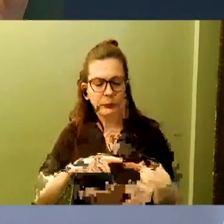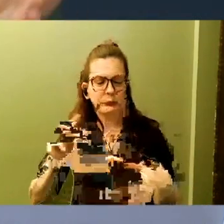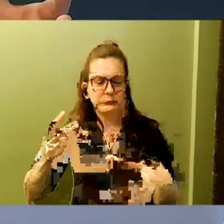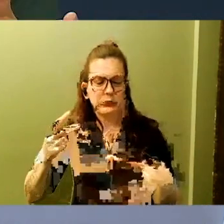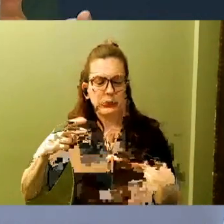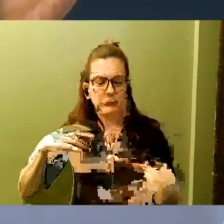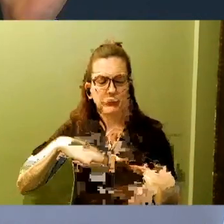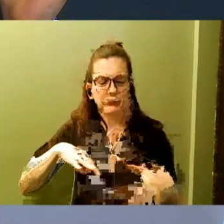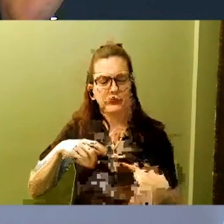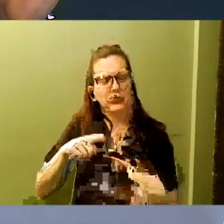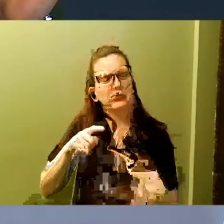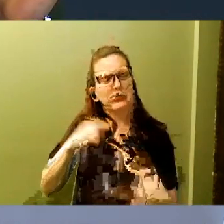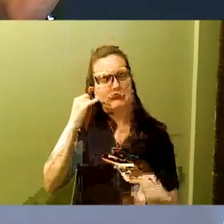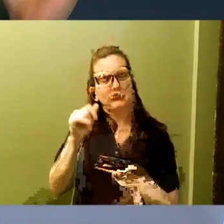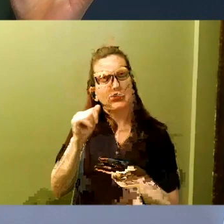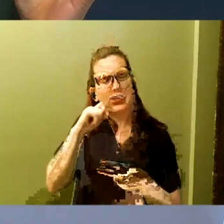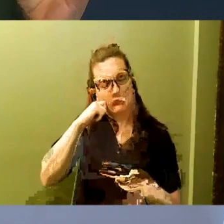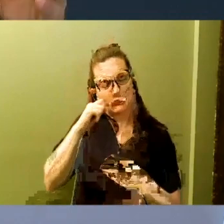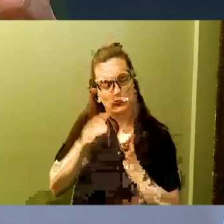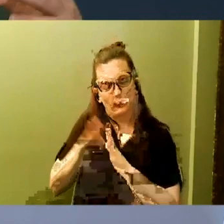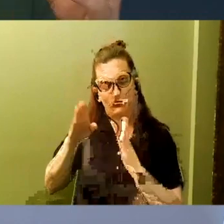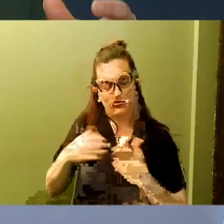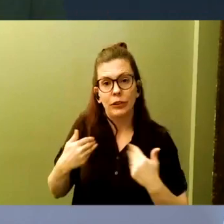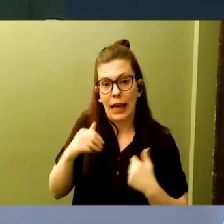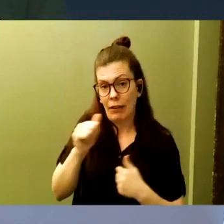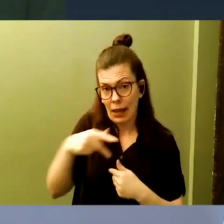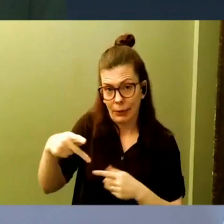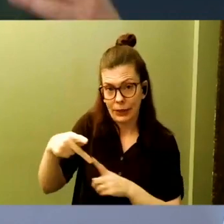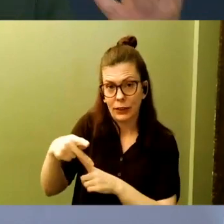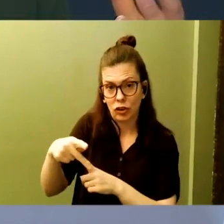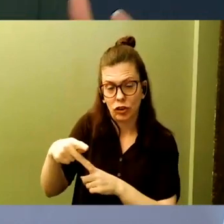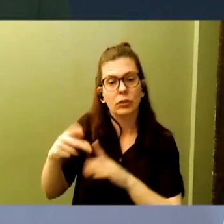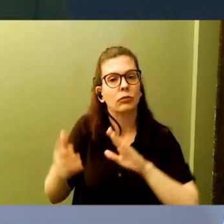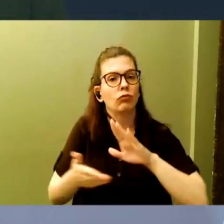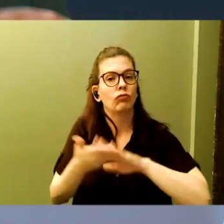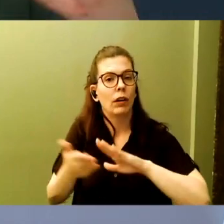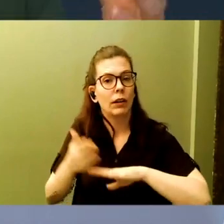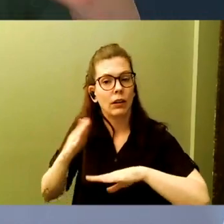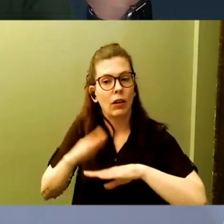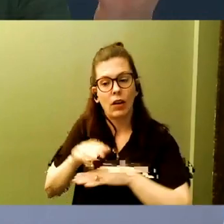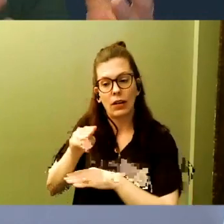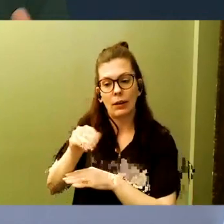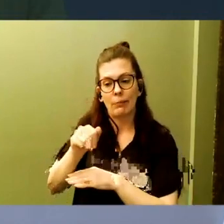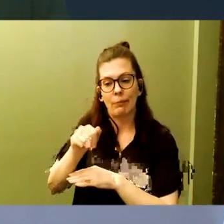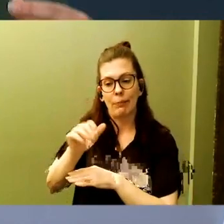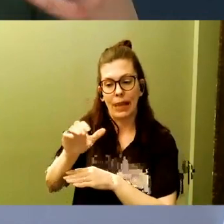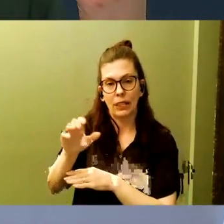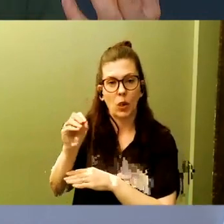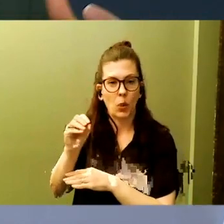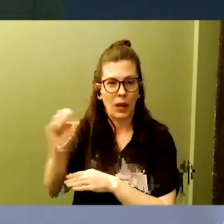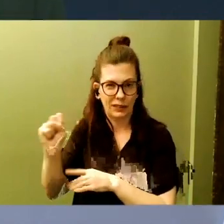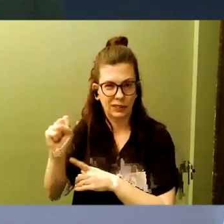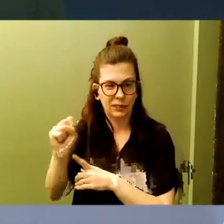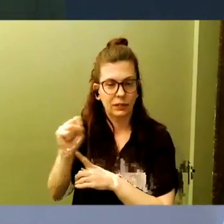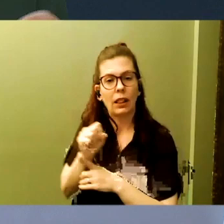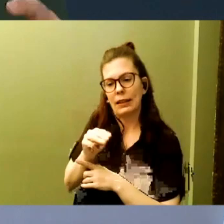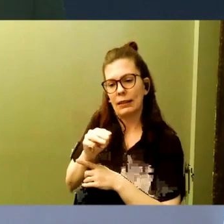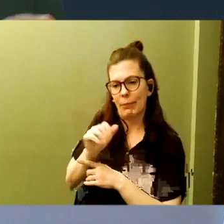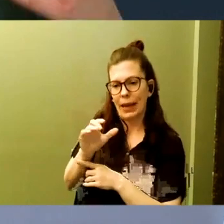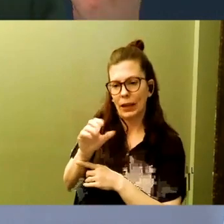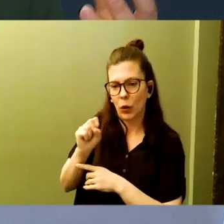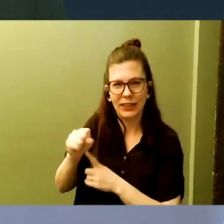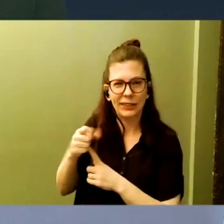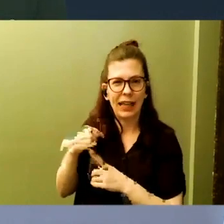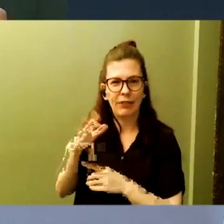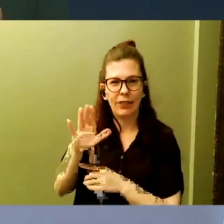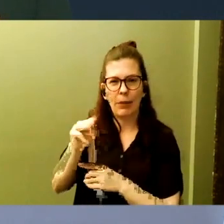have applications that are running on Mac OS. Like on Mac OS, there's a Mac store, and they